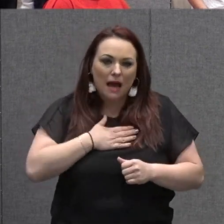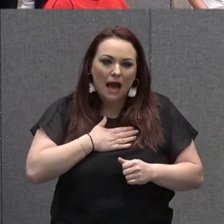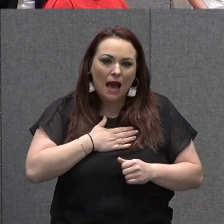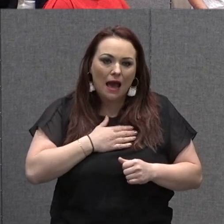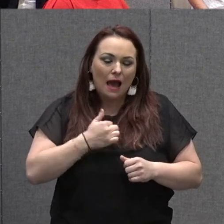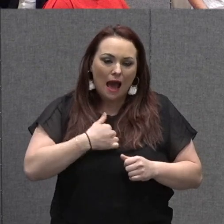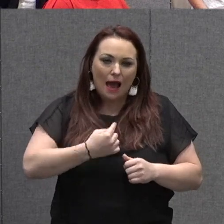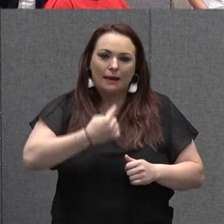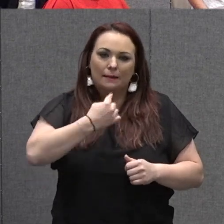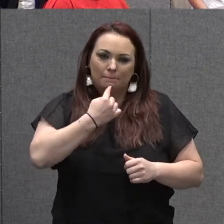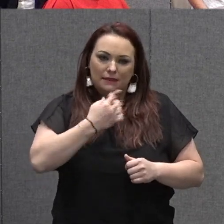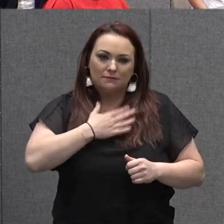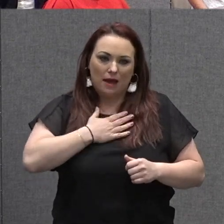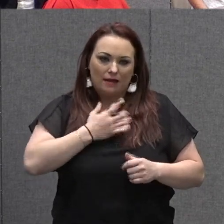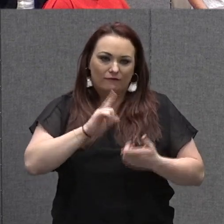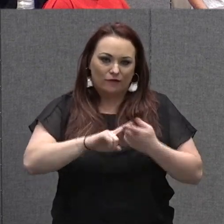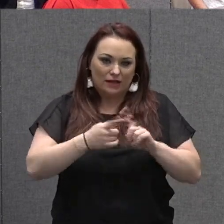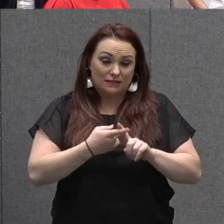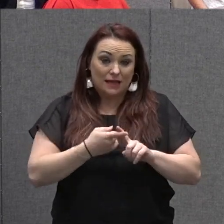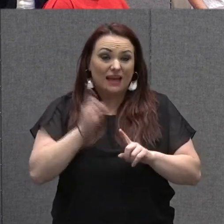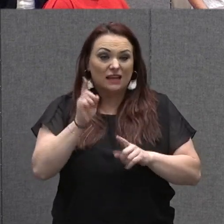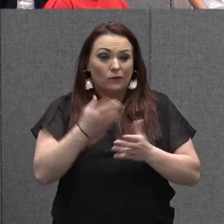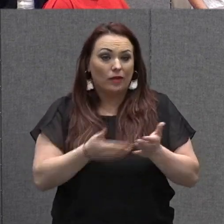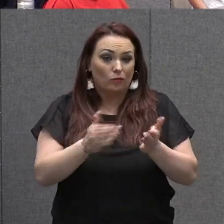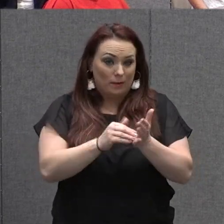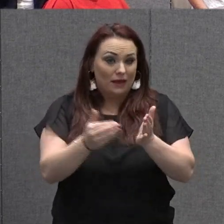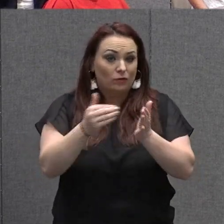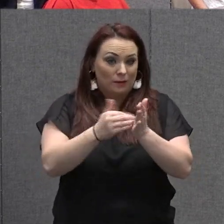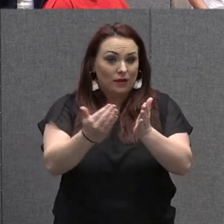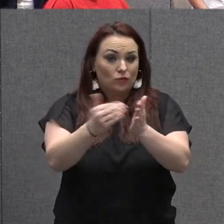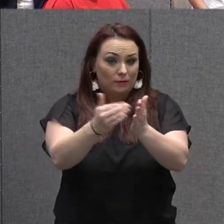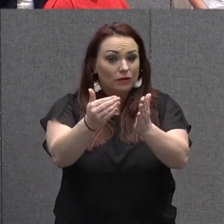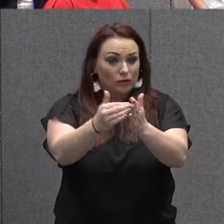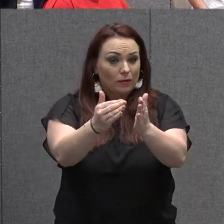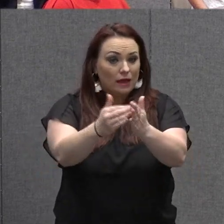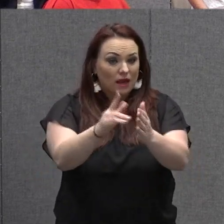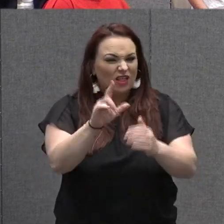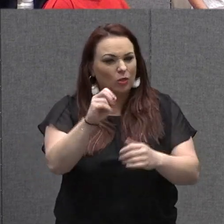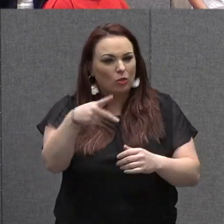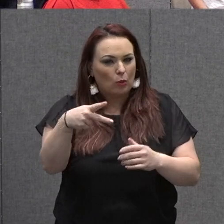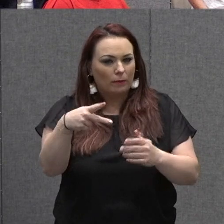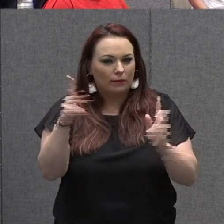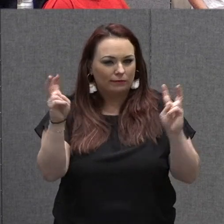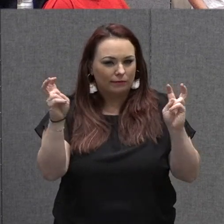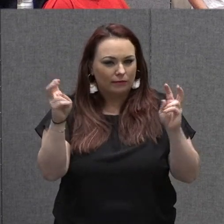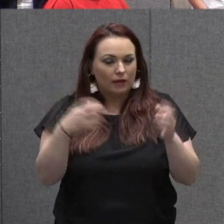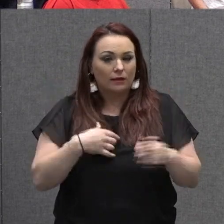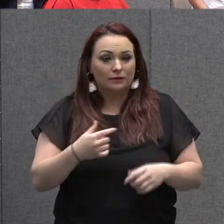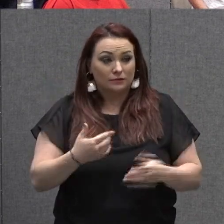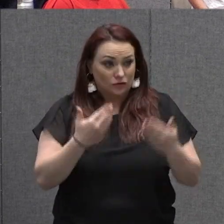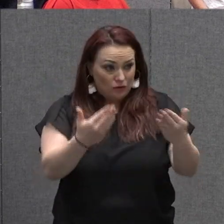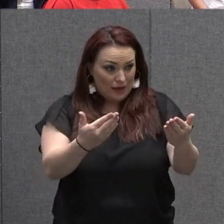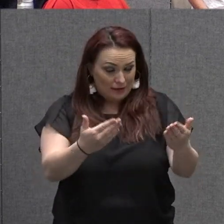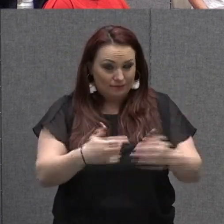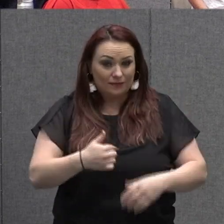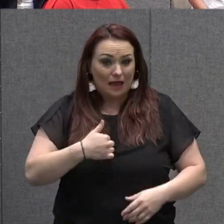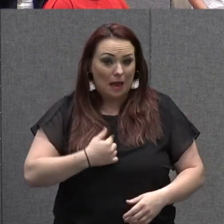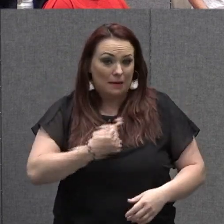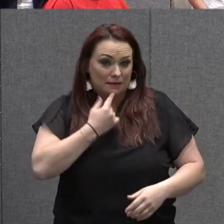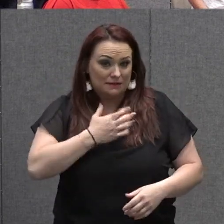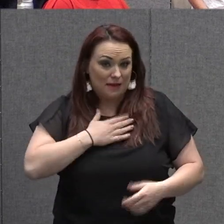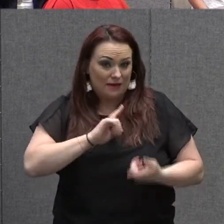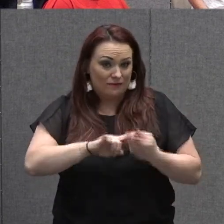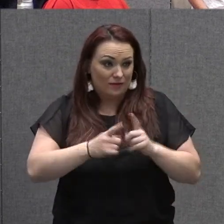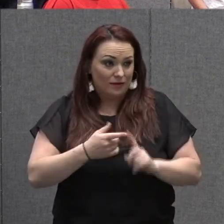it means he's going to do it over and over again, okay? Let's have Jose start for us. I miss my friends. Ready,